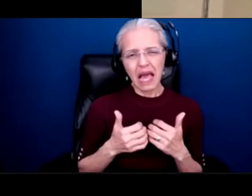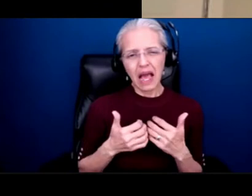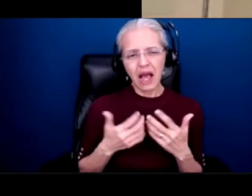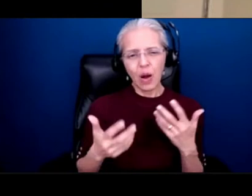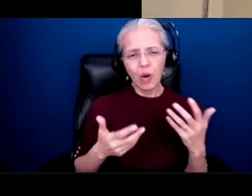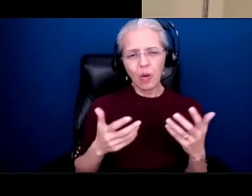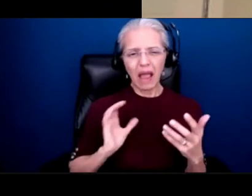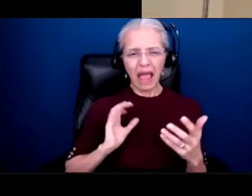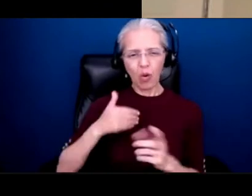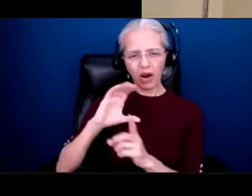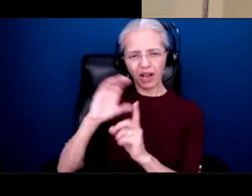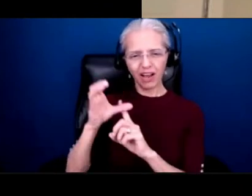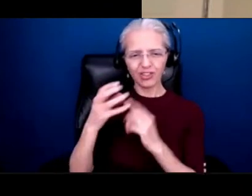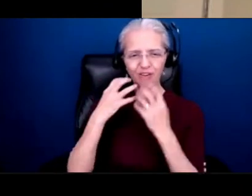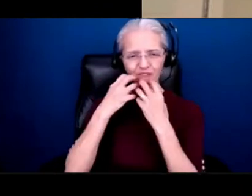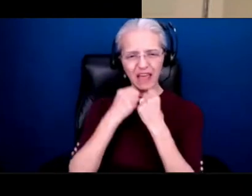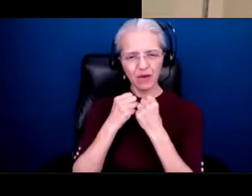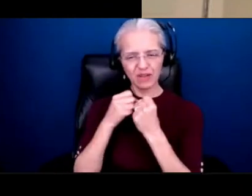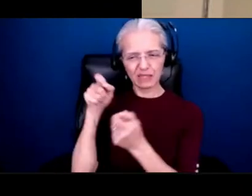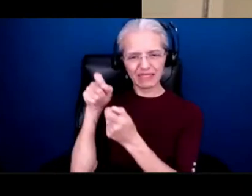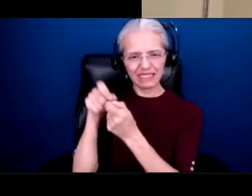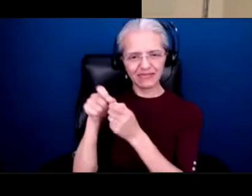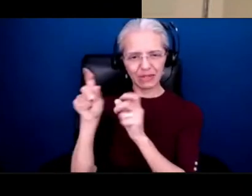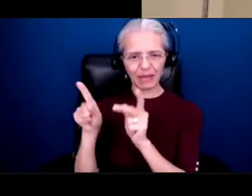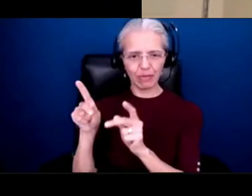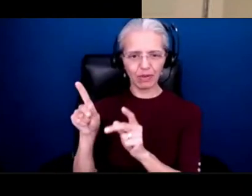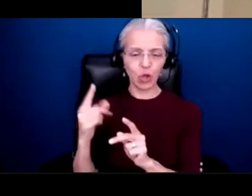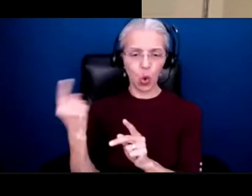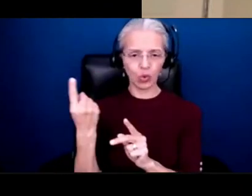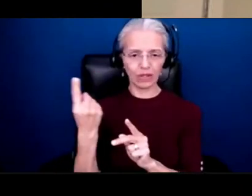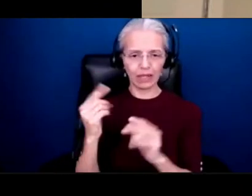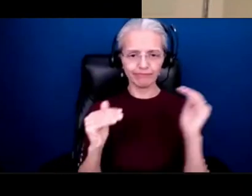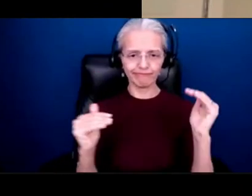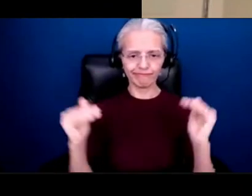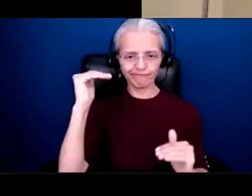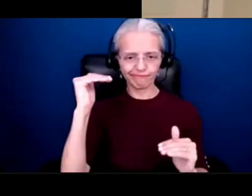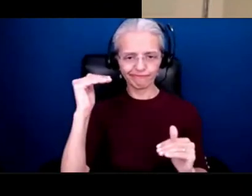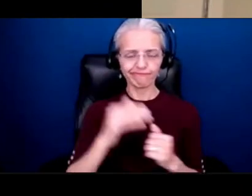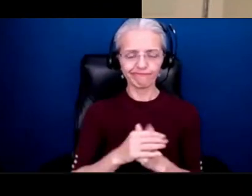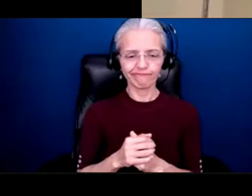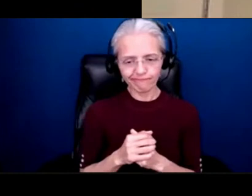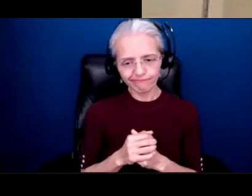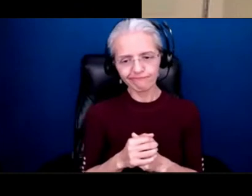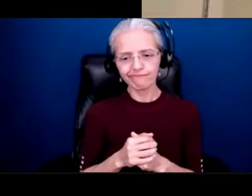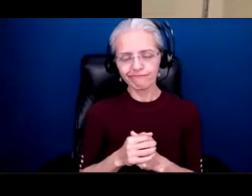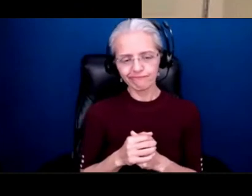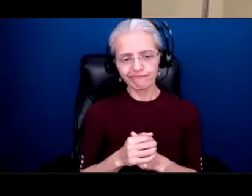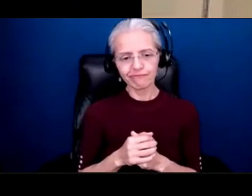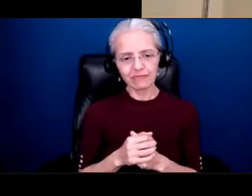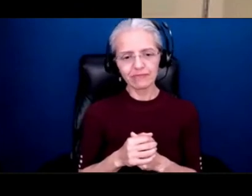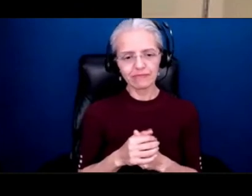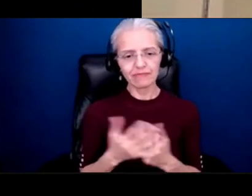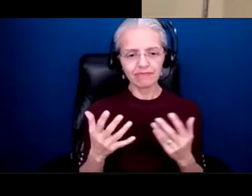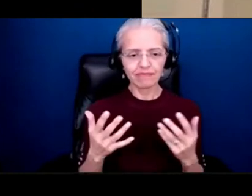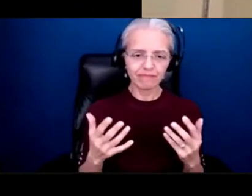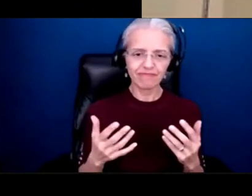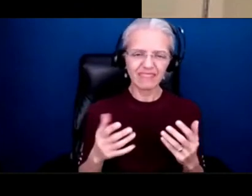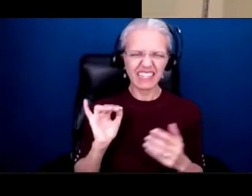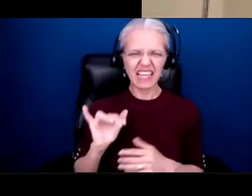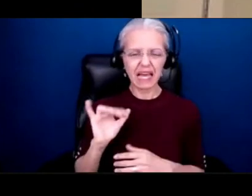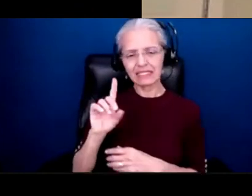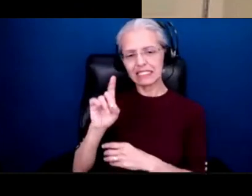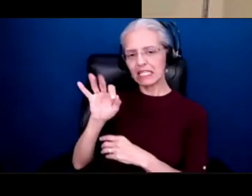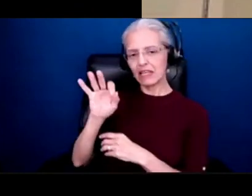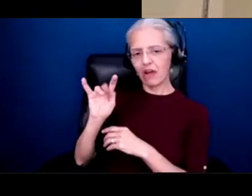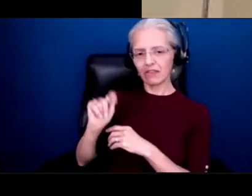our culture values certain people. Clearly this includes indigenous people, people